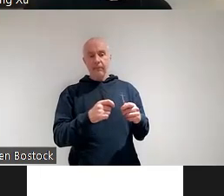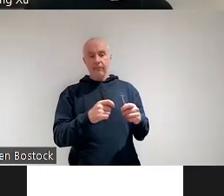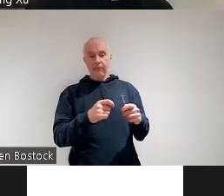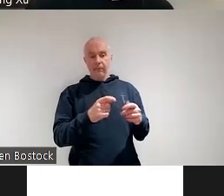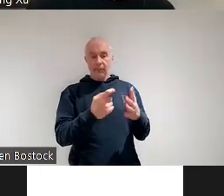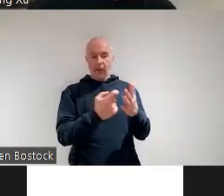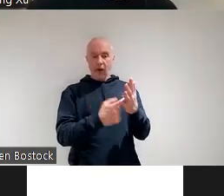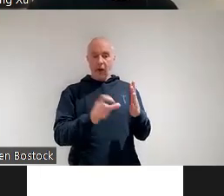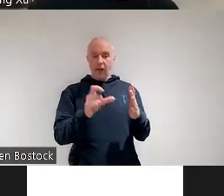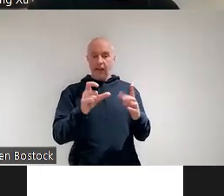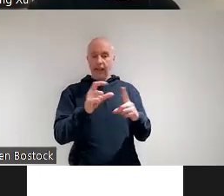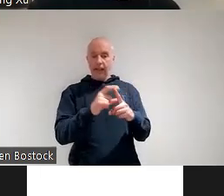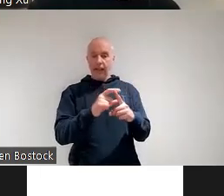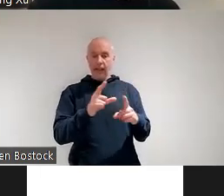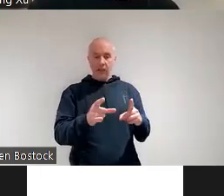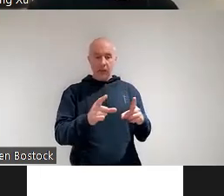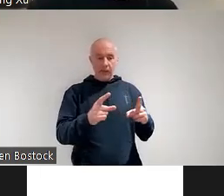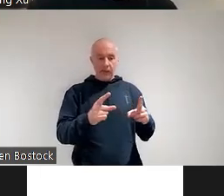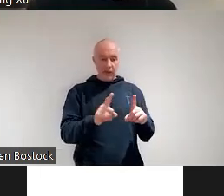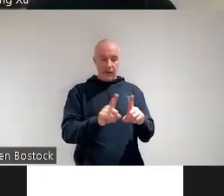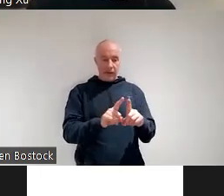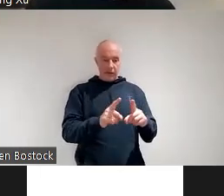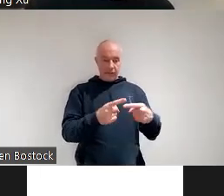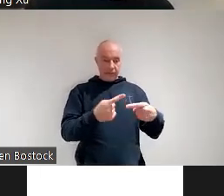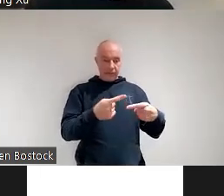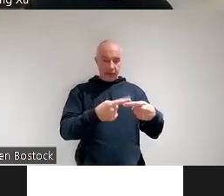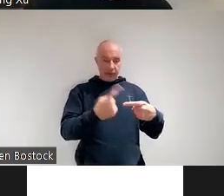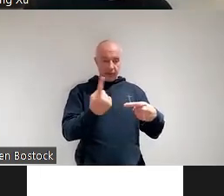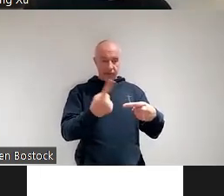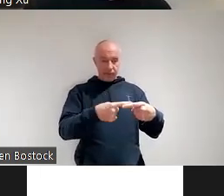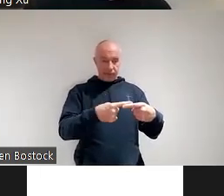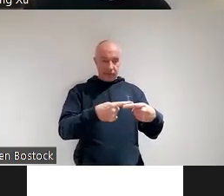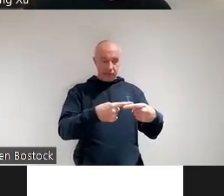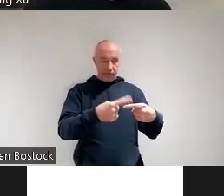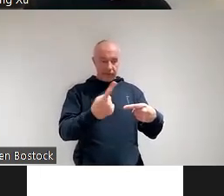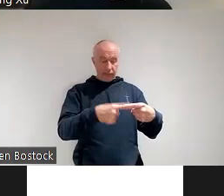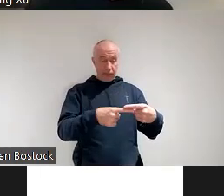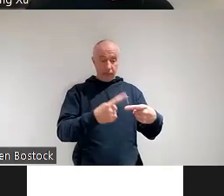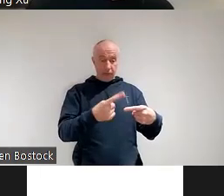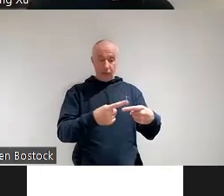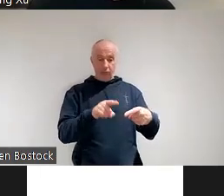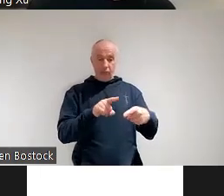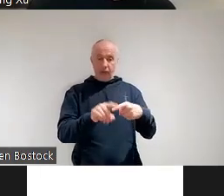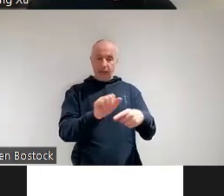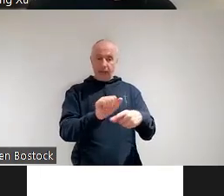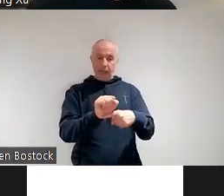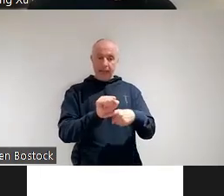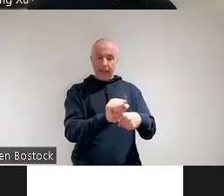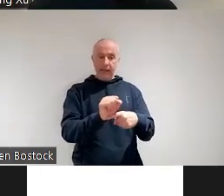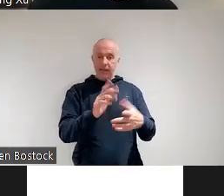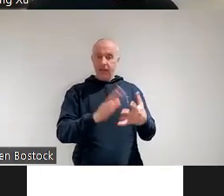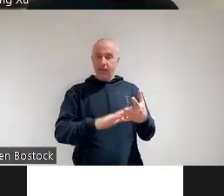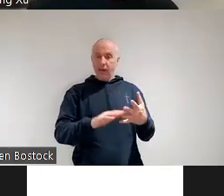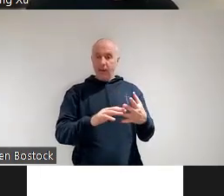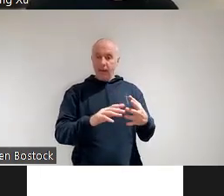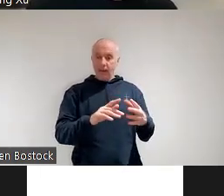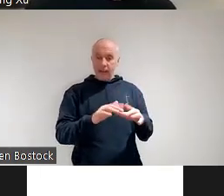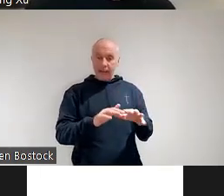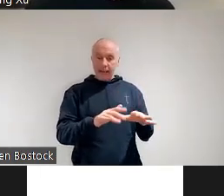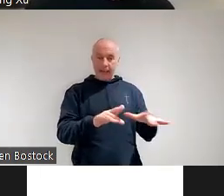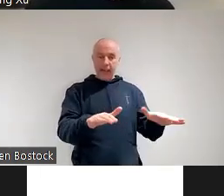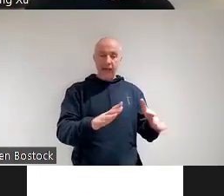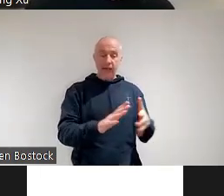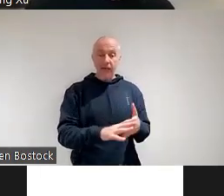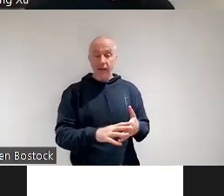RCD, which is a breaker to trying to protect all the devices from the leakage current. So you can cause nuisance trip as well. When